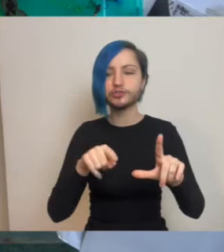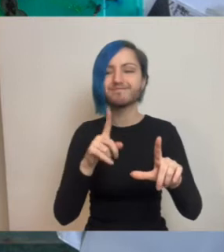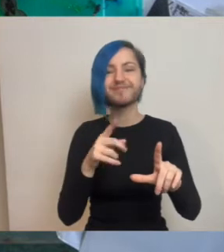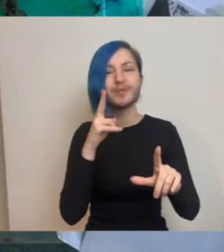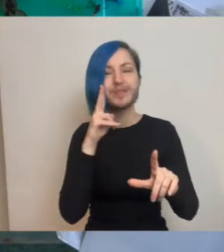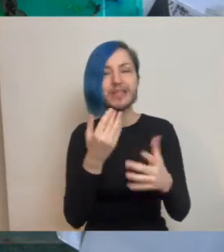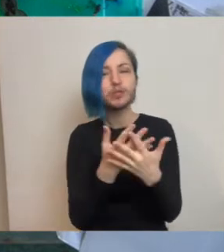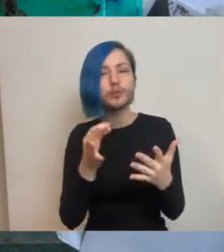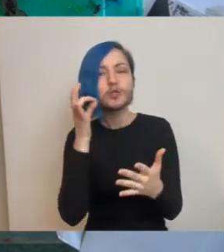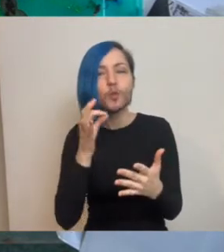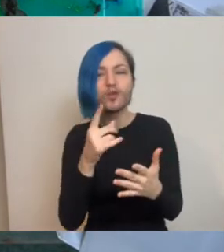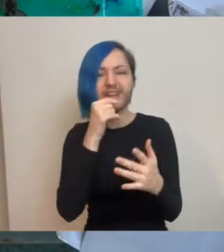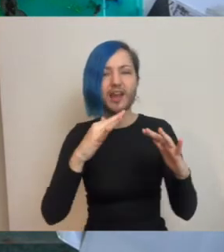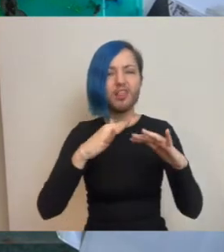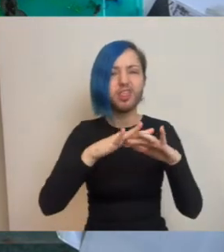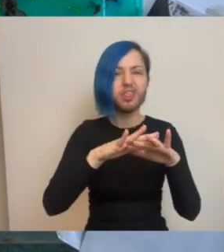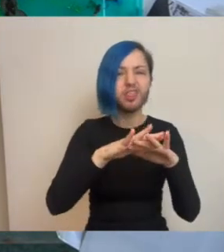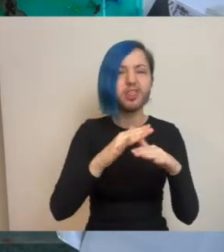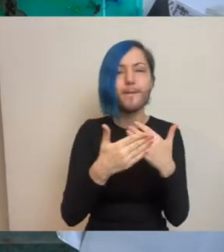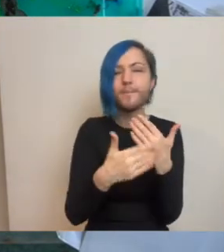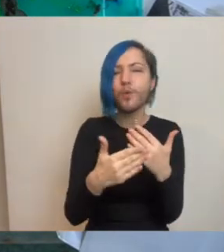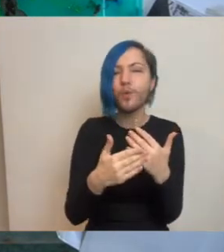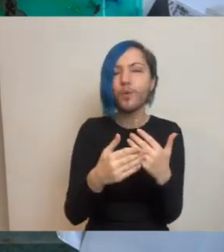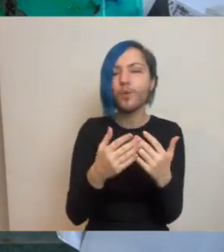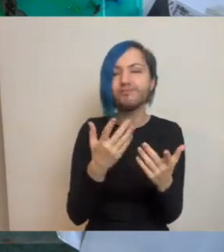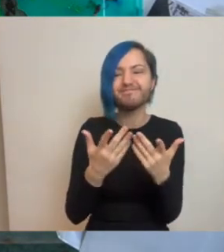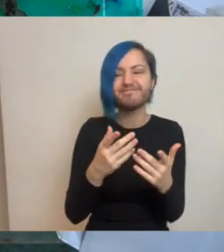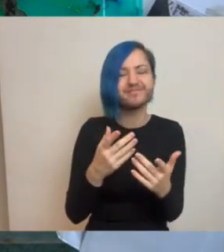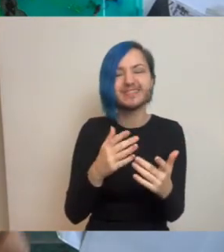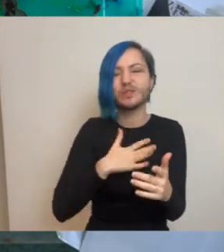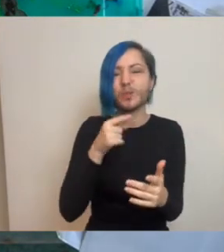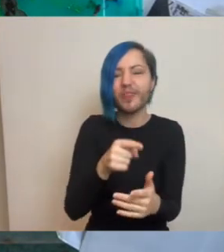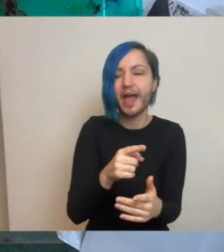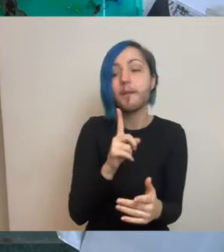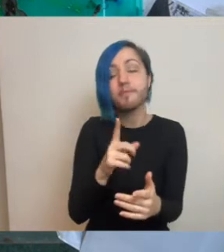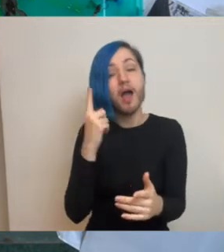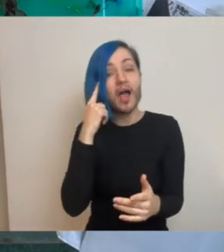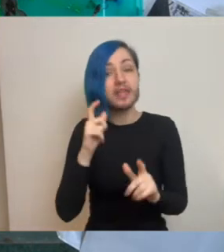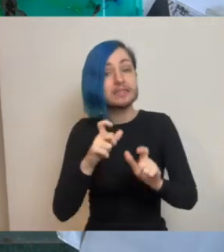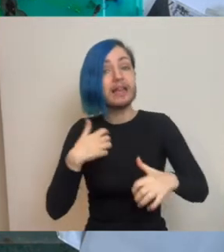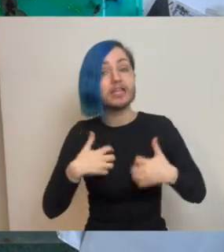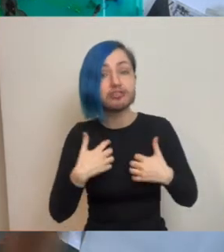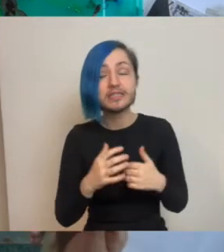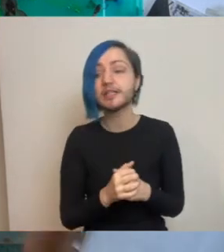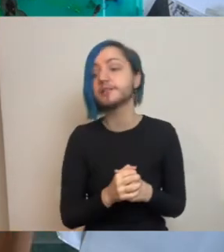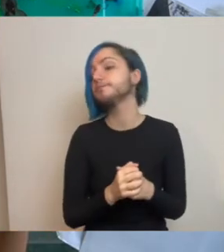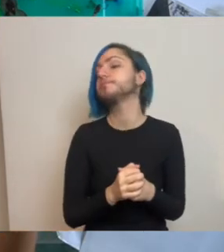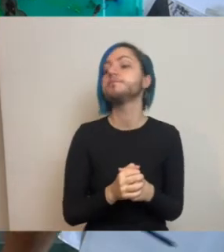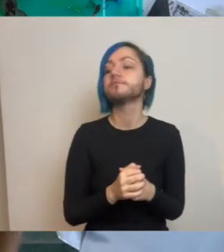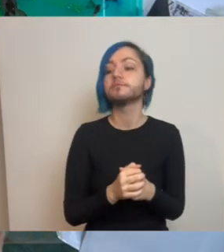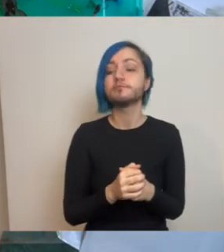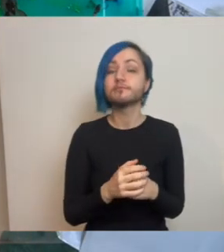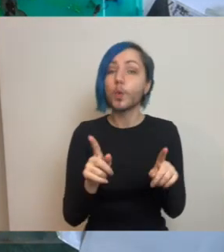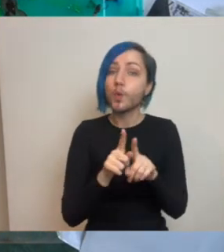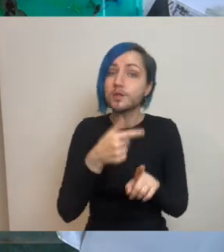it can sometimes end up blending in a bit more than you'd like. So, but I still think it's a pretty interesting image. And fortunately,